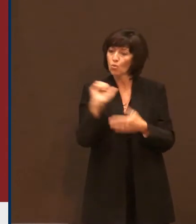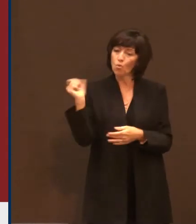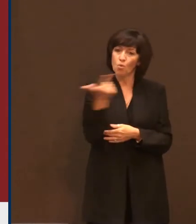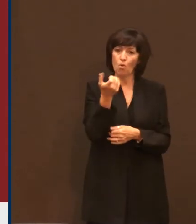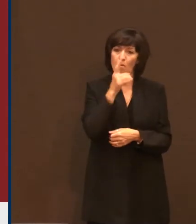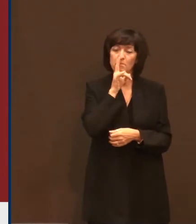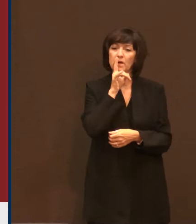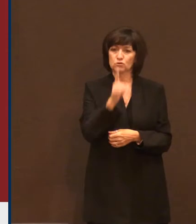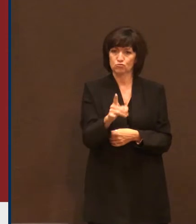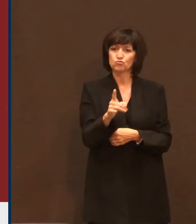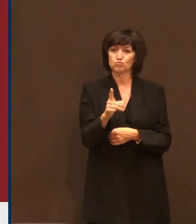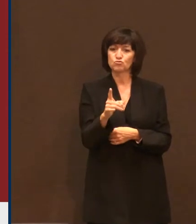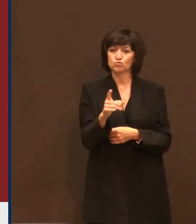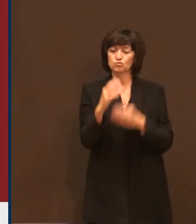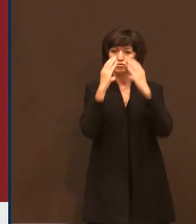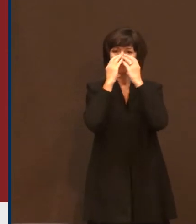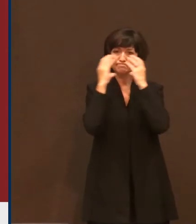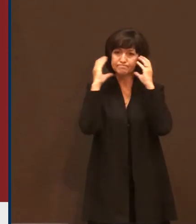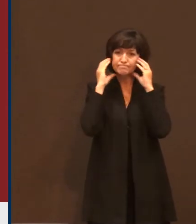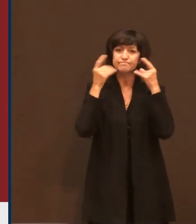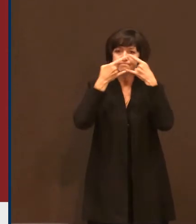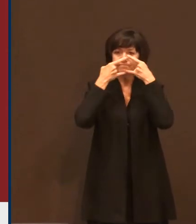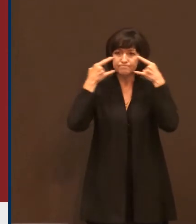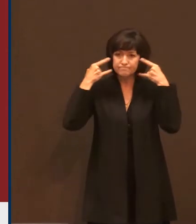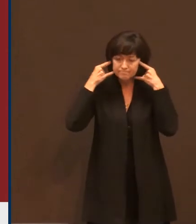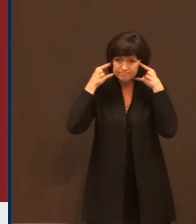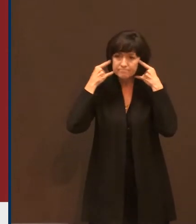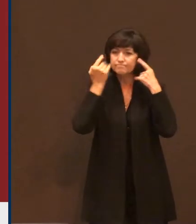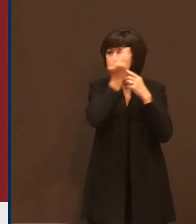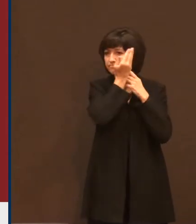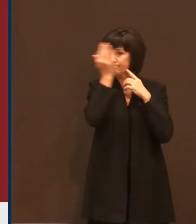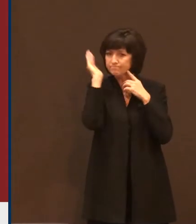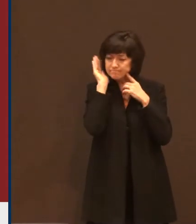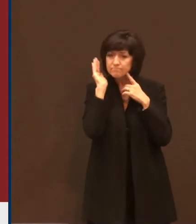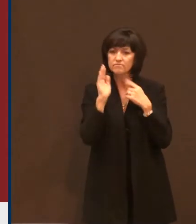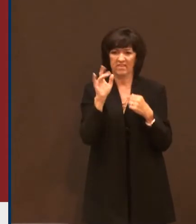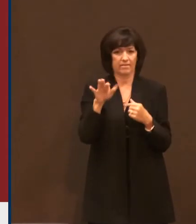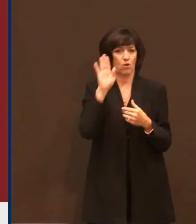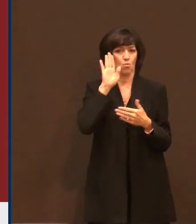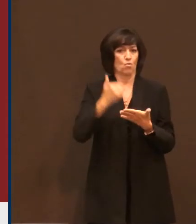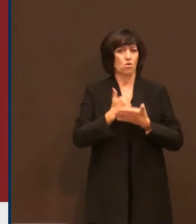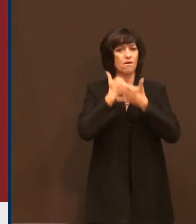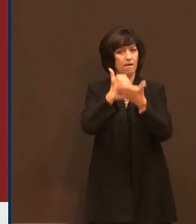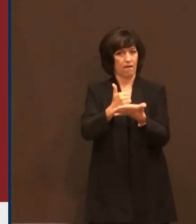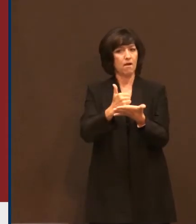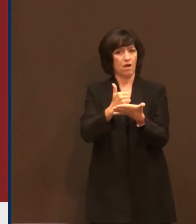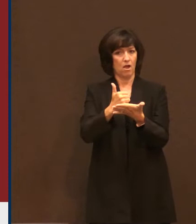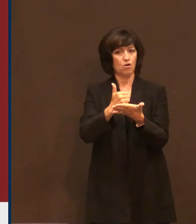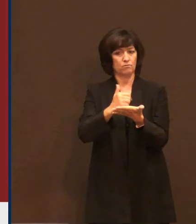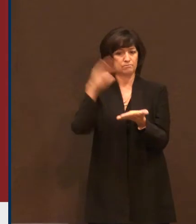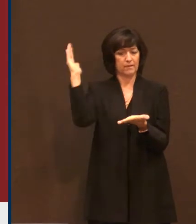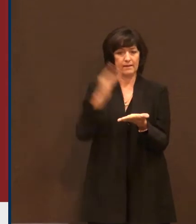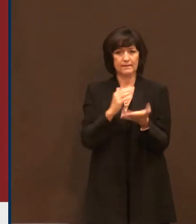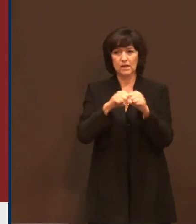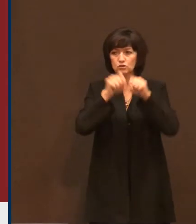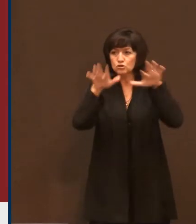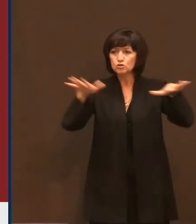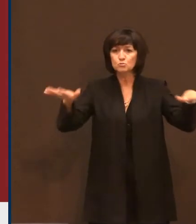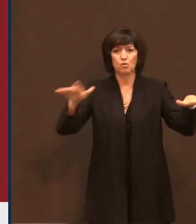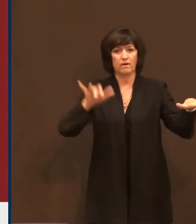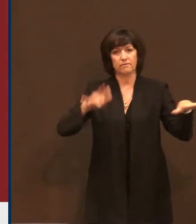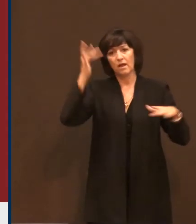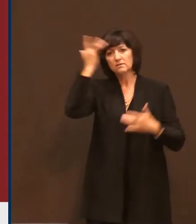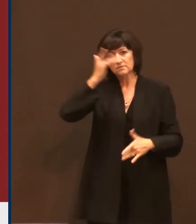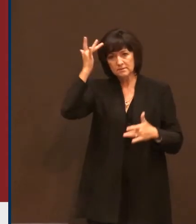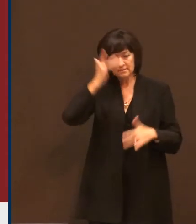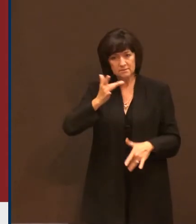to push the level of COVID-19 spread in our state down, in our community. It's going to